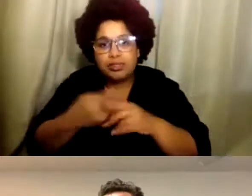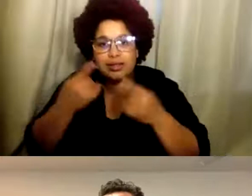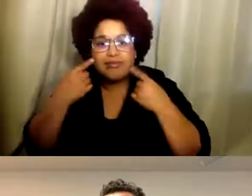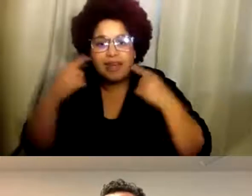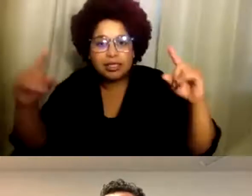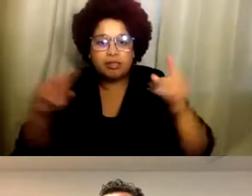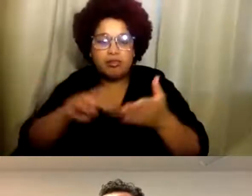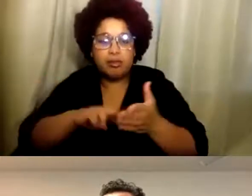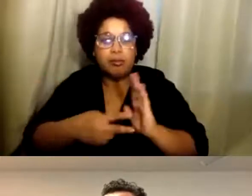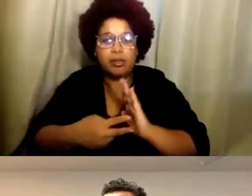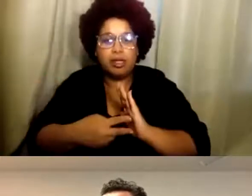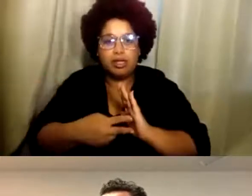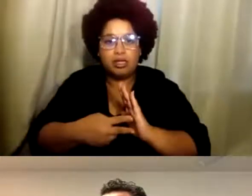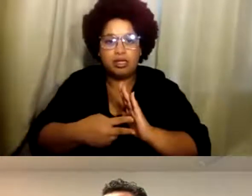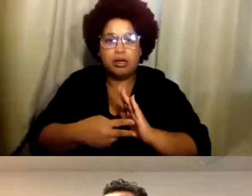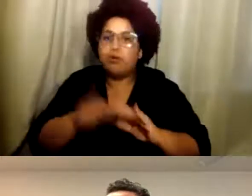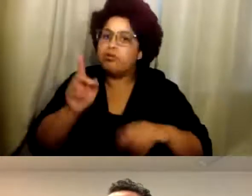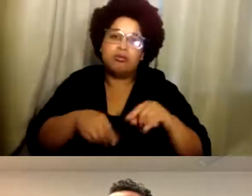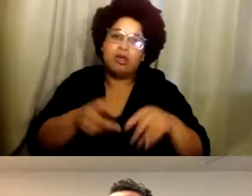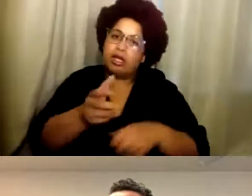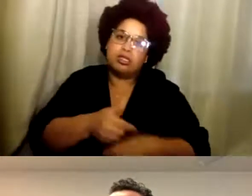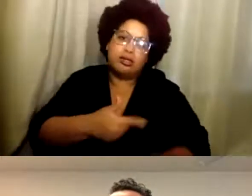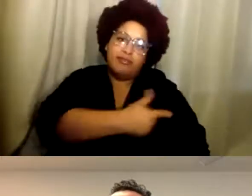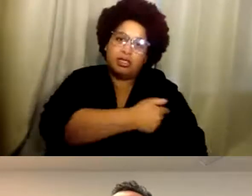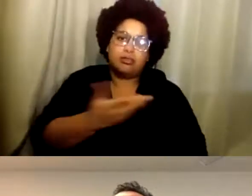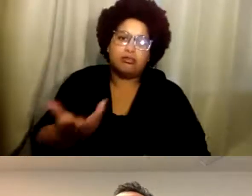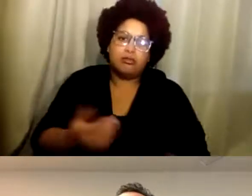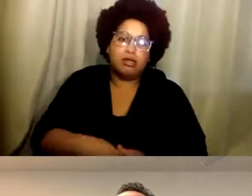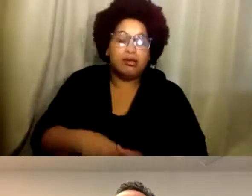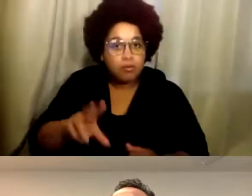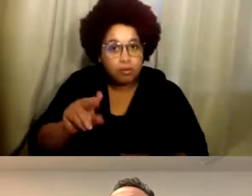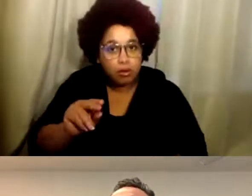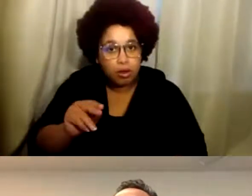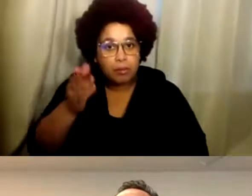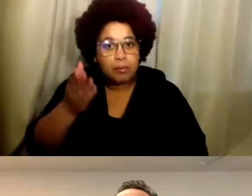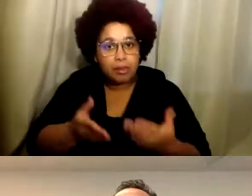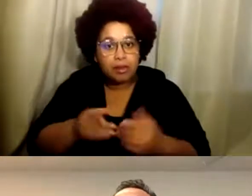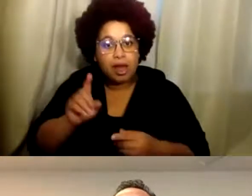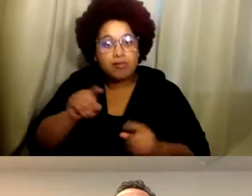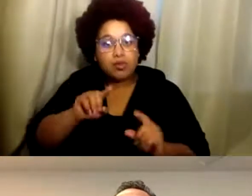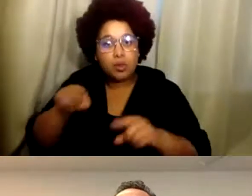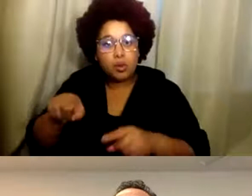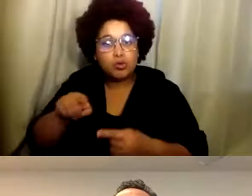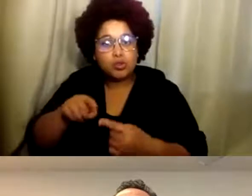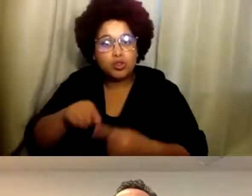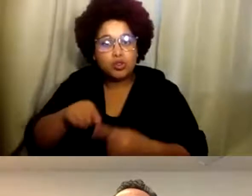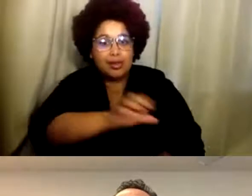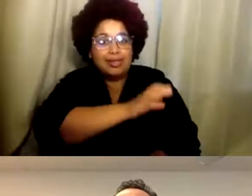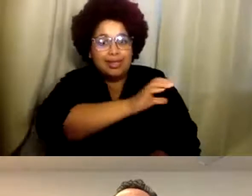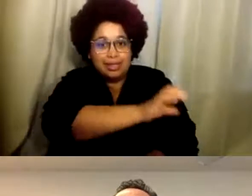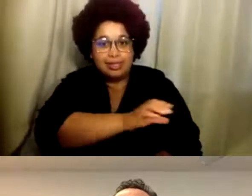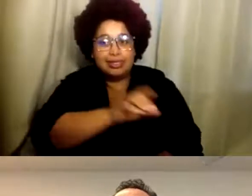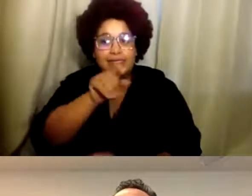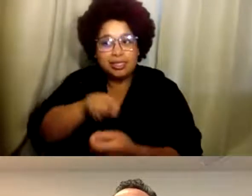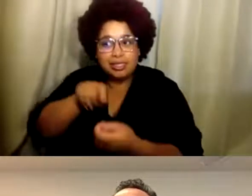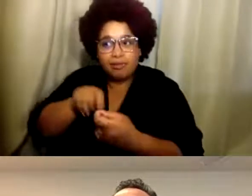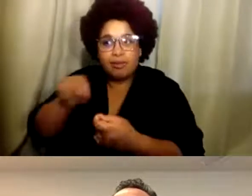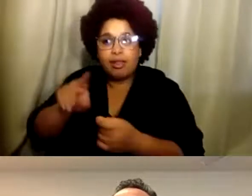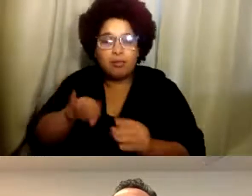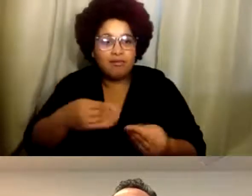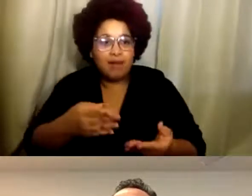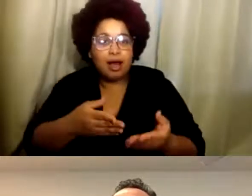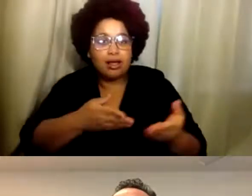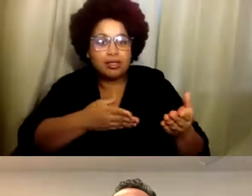reason you won't be able to get the vaccine. You just might need to go to a clinic that is able to provide that